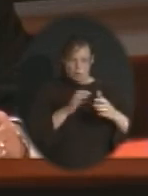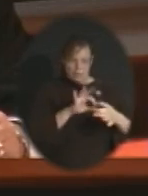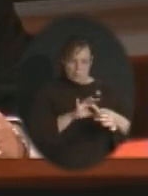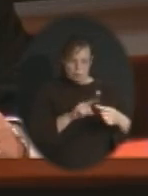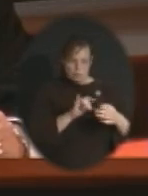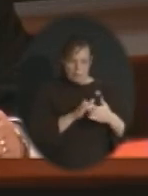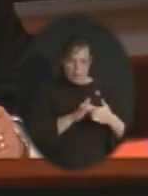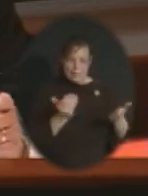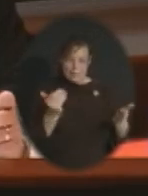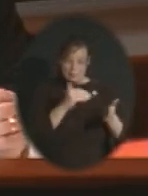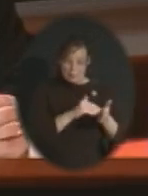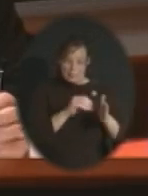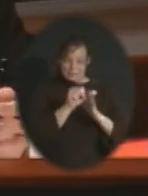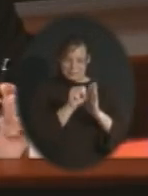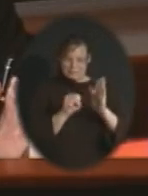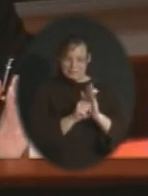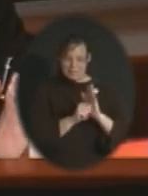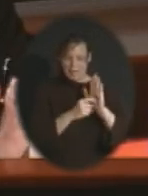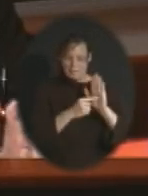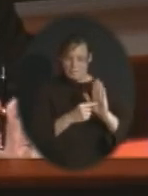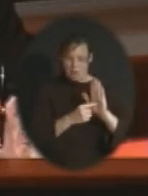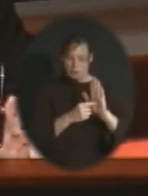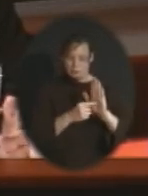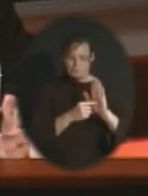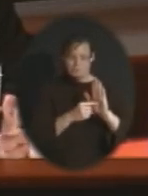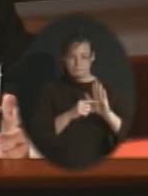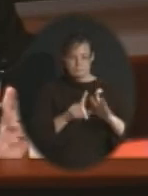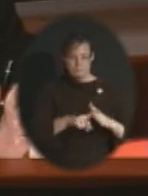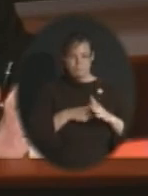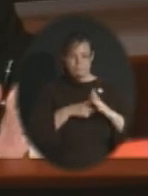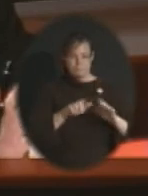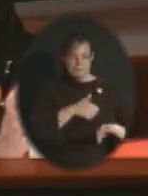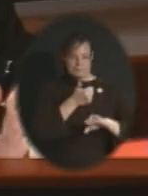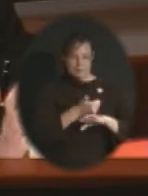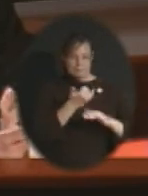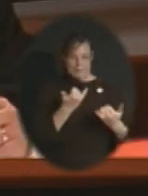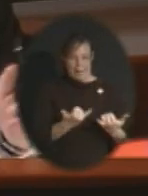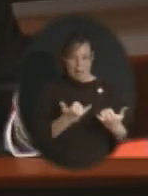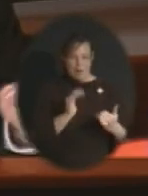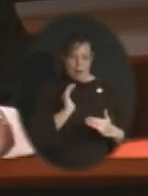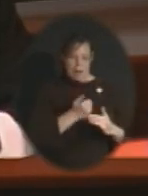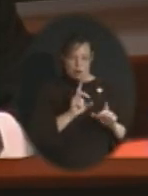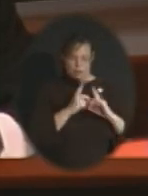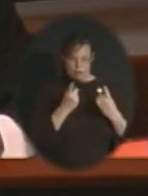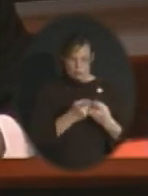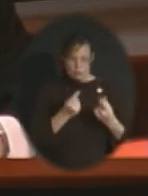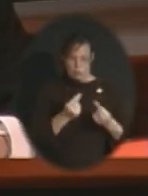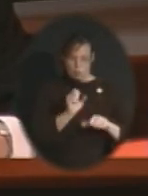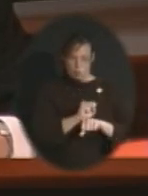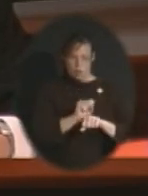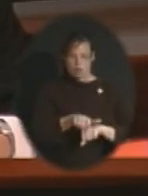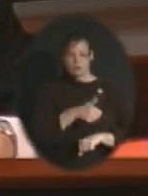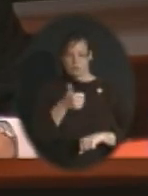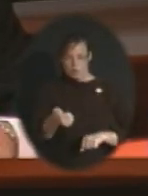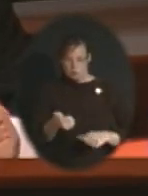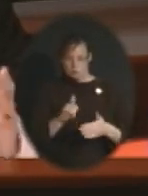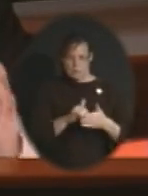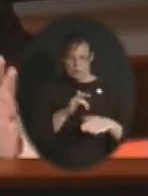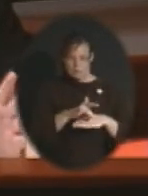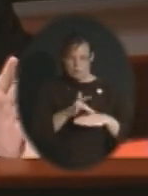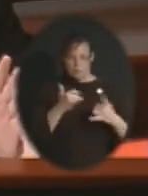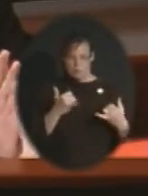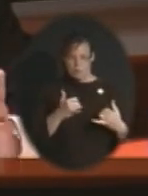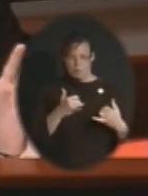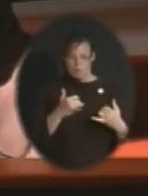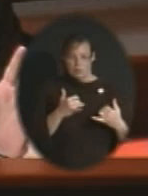that. Again, state model being piloted now. Our district is doing some work. There are other models that are out there as well. The other